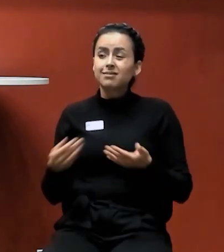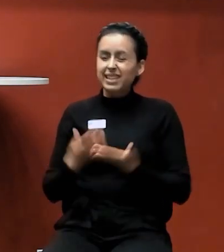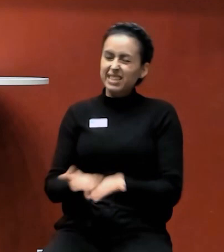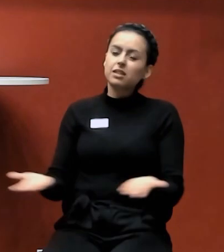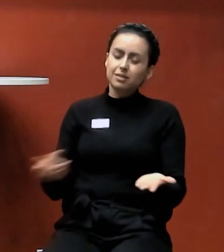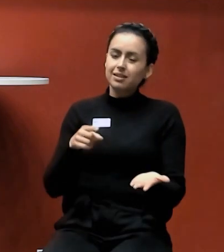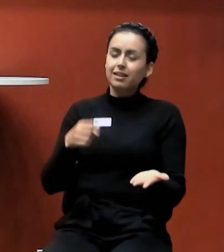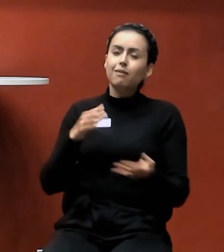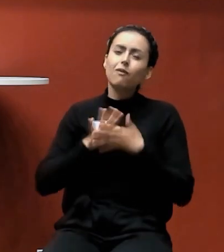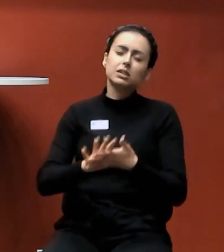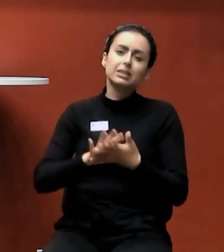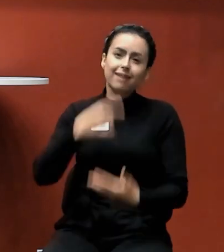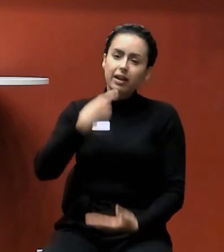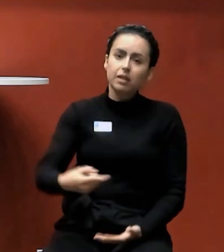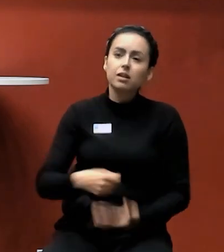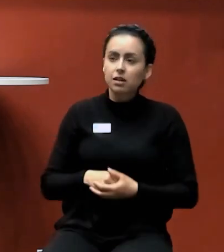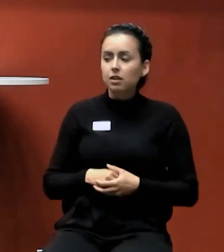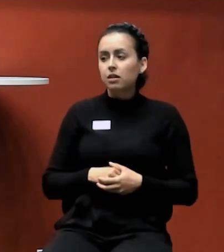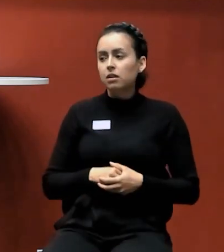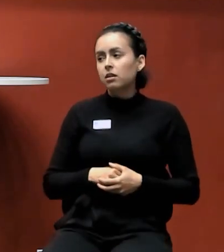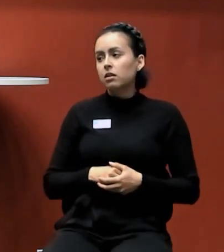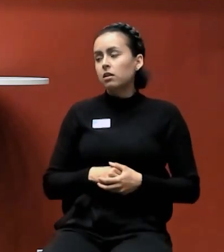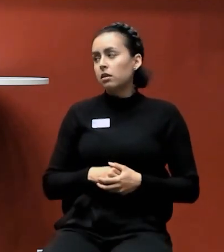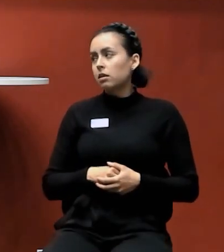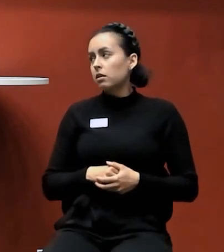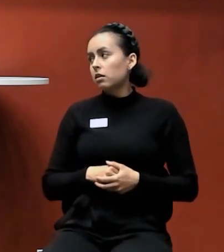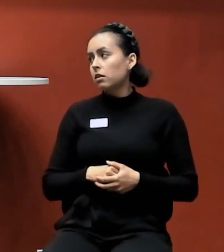argument. Yeah. And it's the beginning of